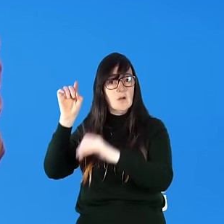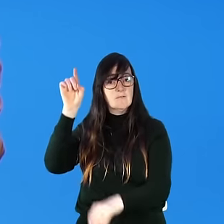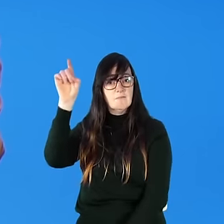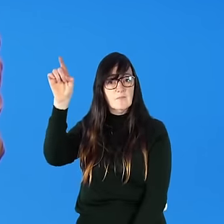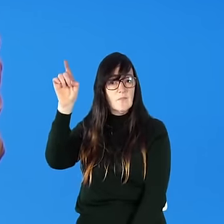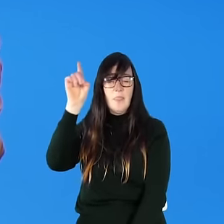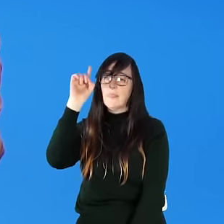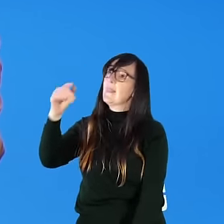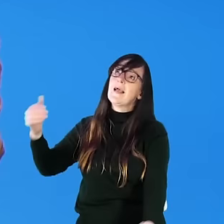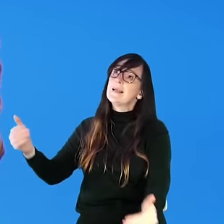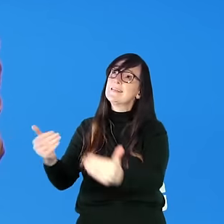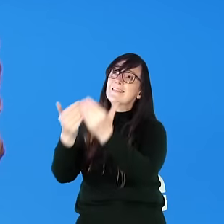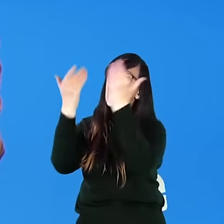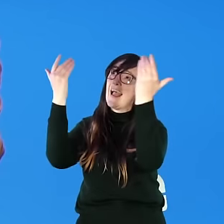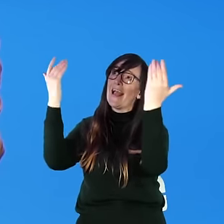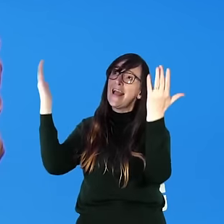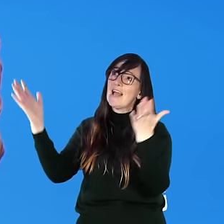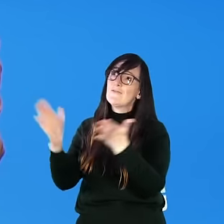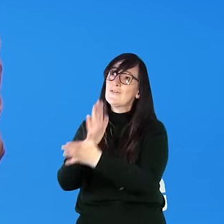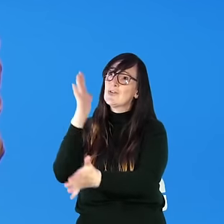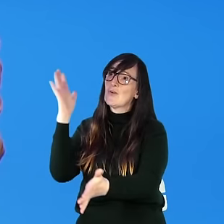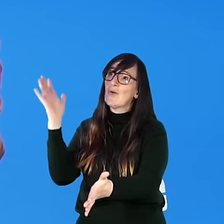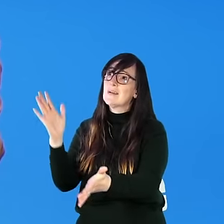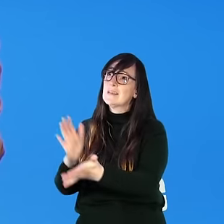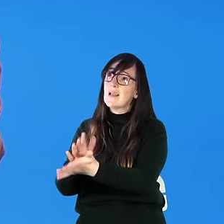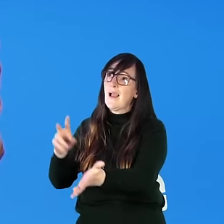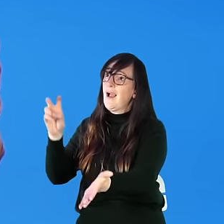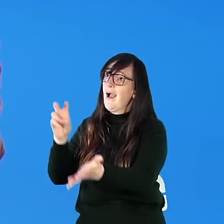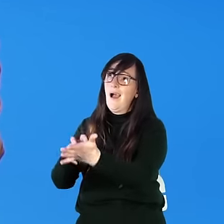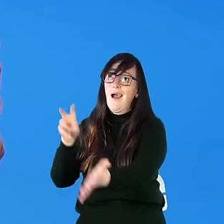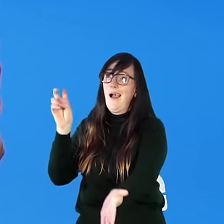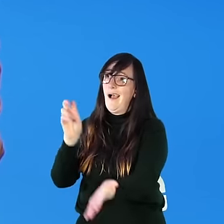What a day of rejoicing that will be.